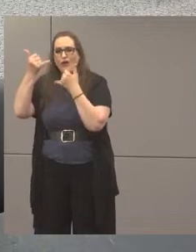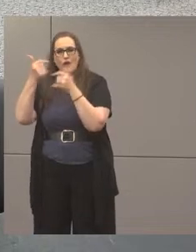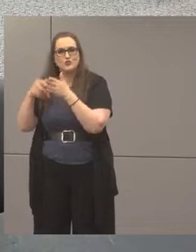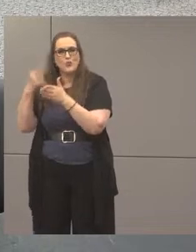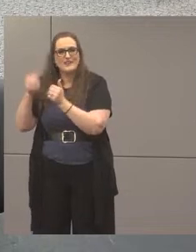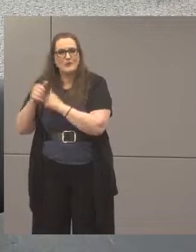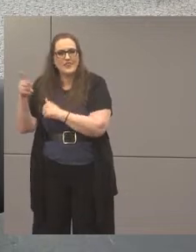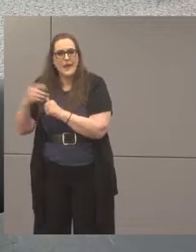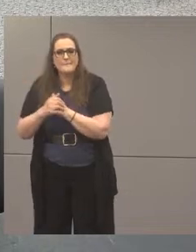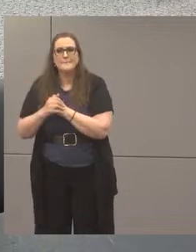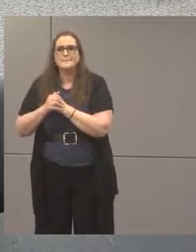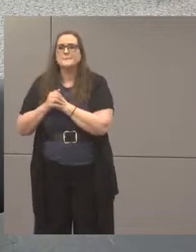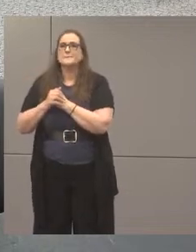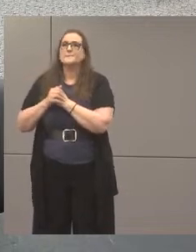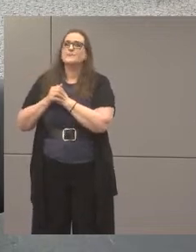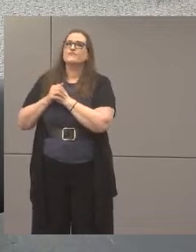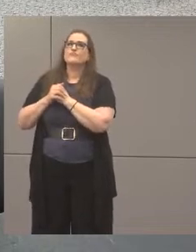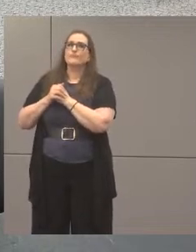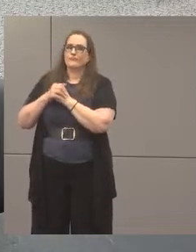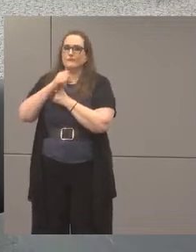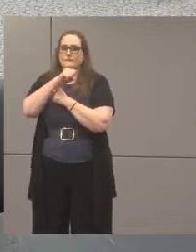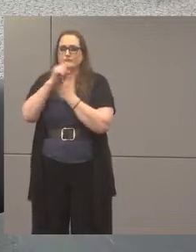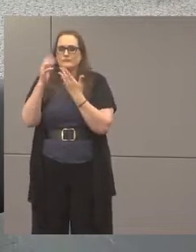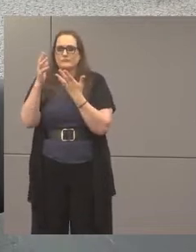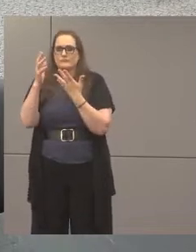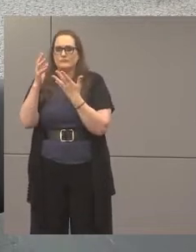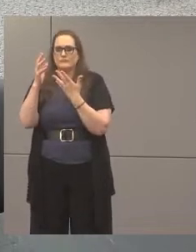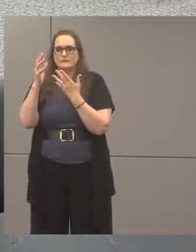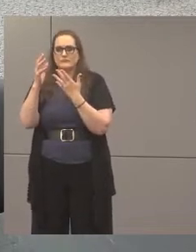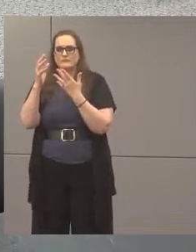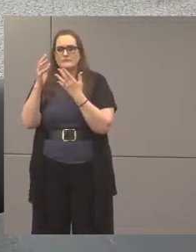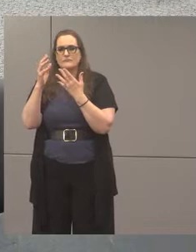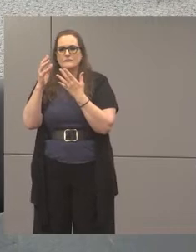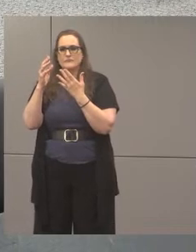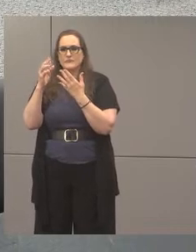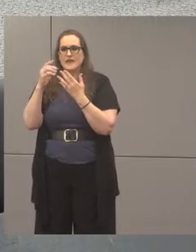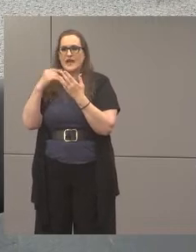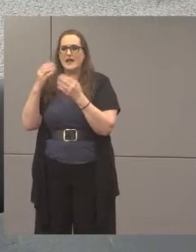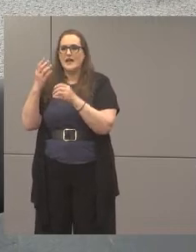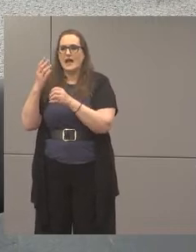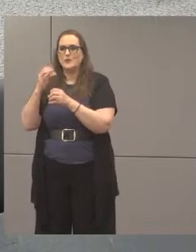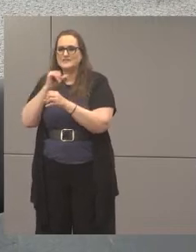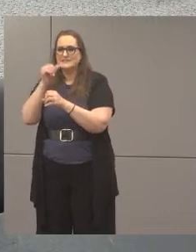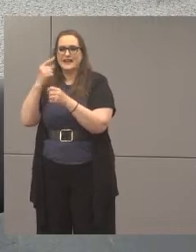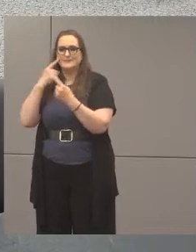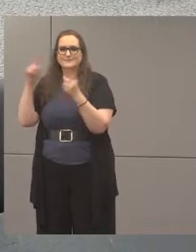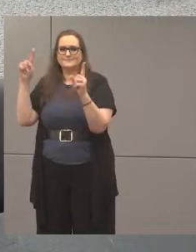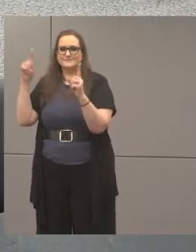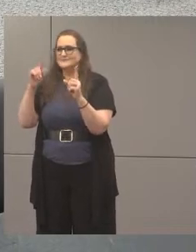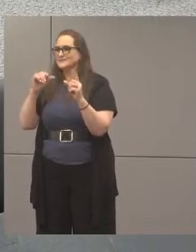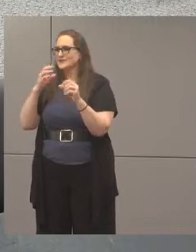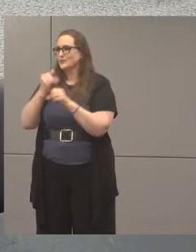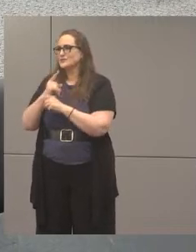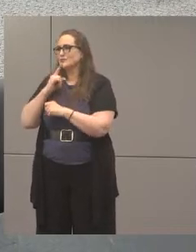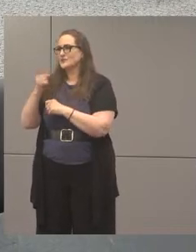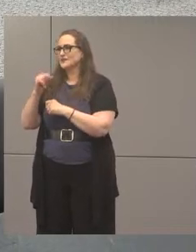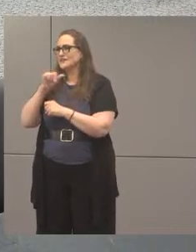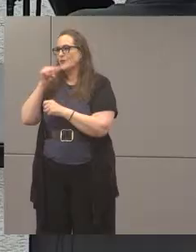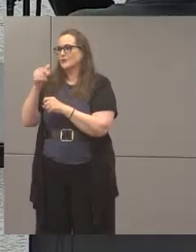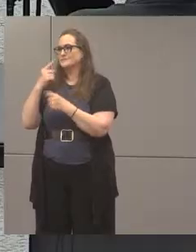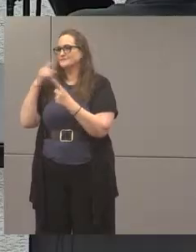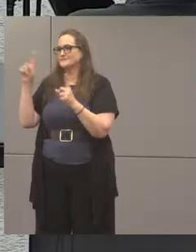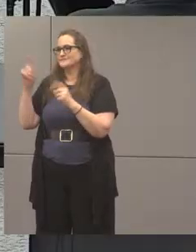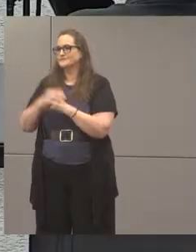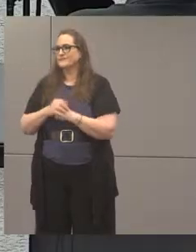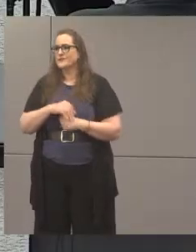and, yeah, it just was not, I was getting nowhere. It was very much pretty, that they were well, saying. what I